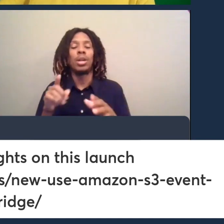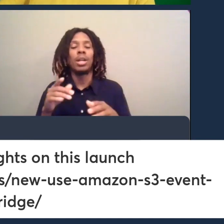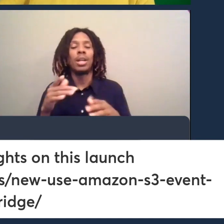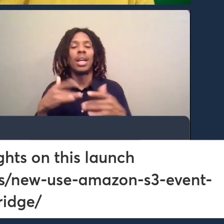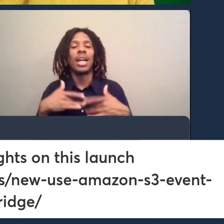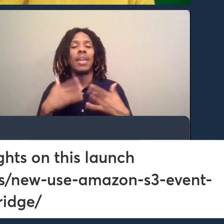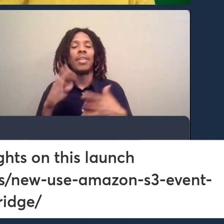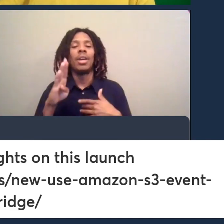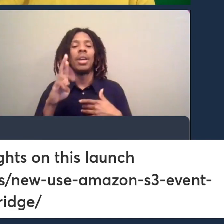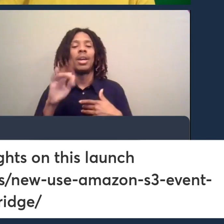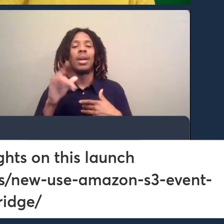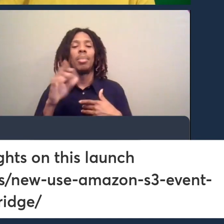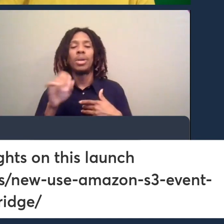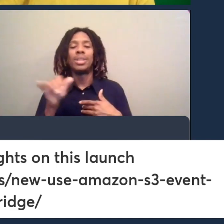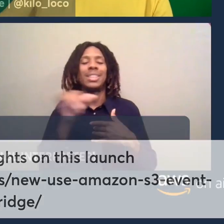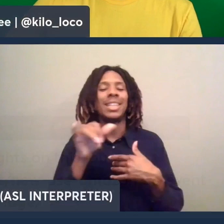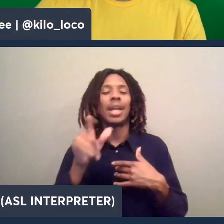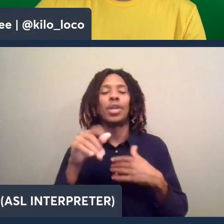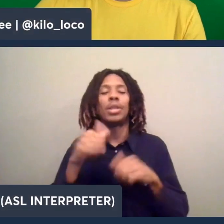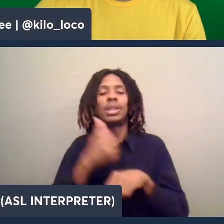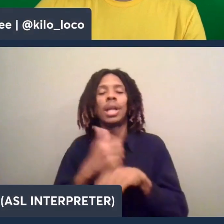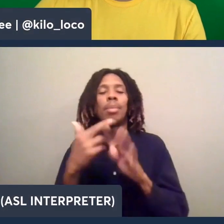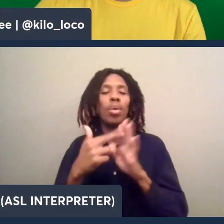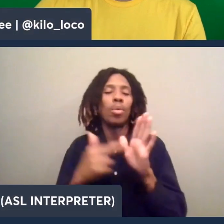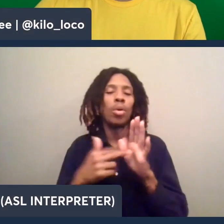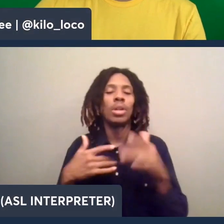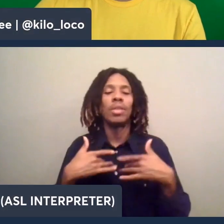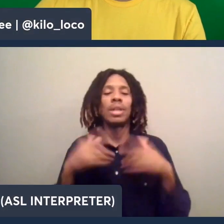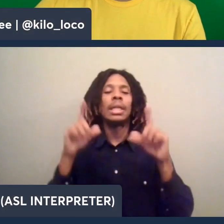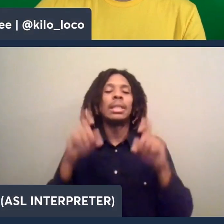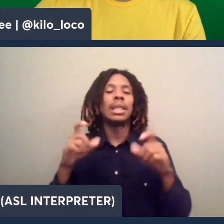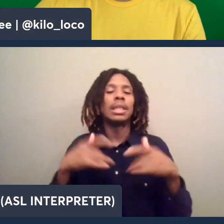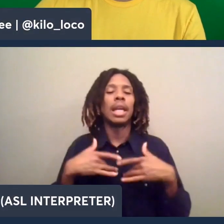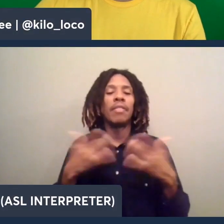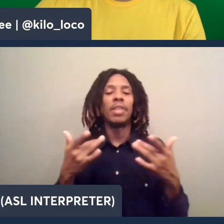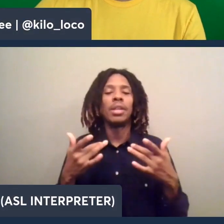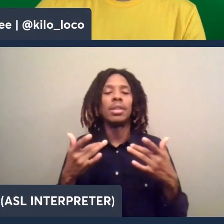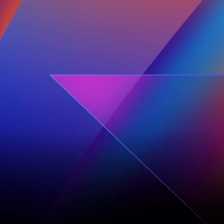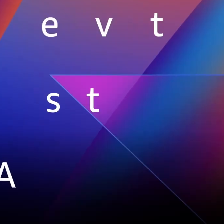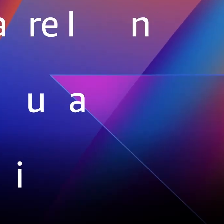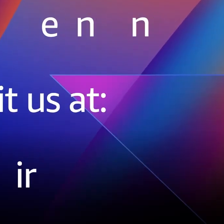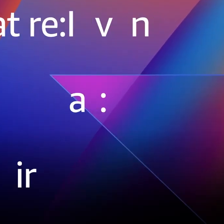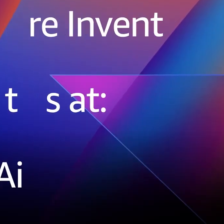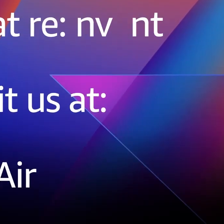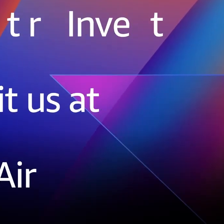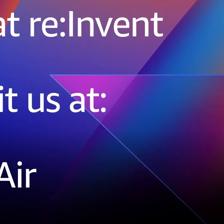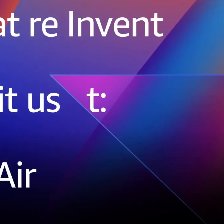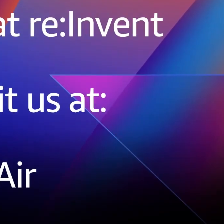up your event, set up your rules, and test some events with some Kinesis data streams.